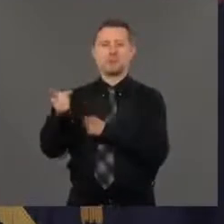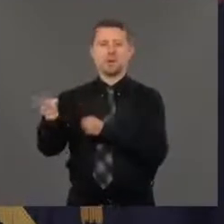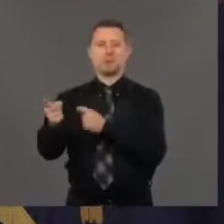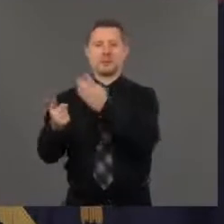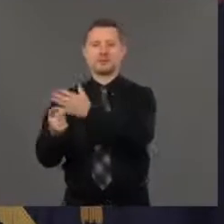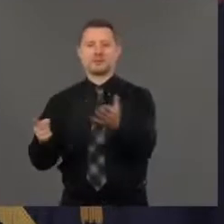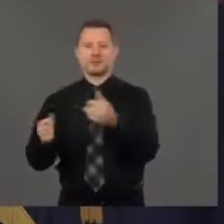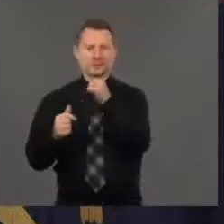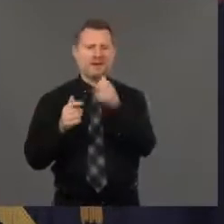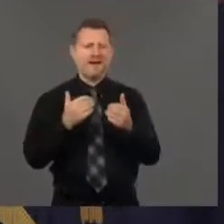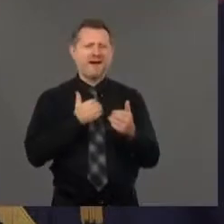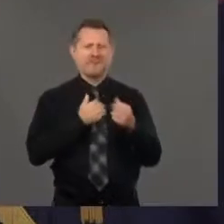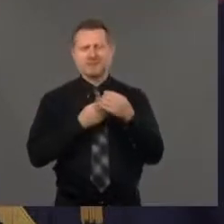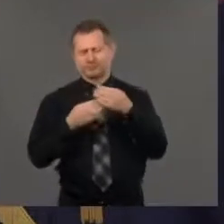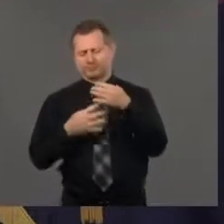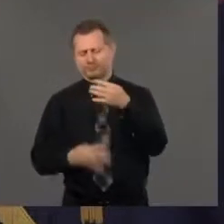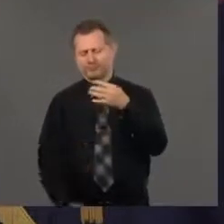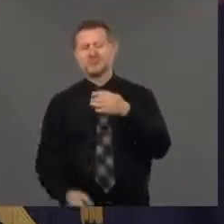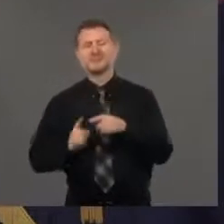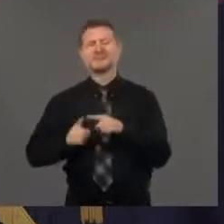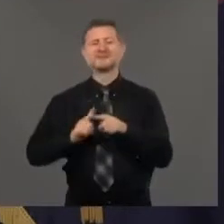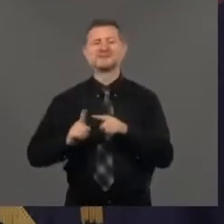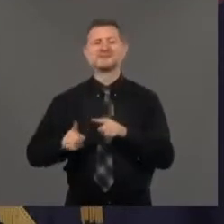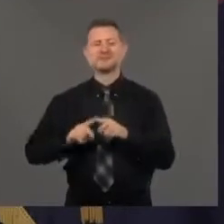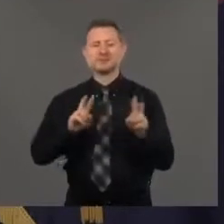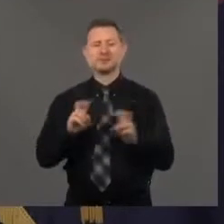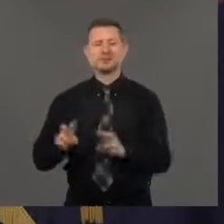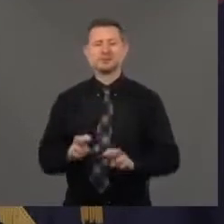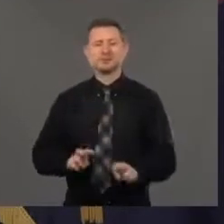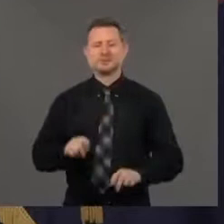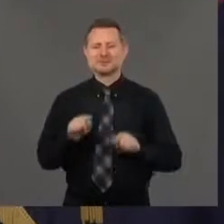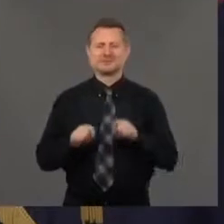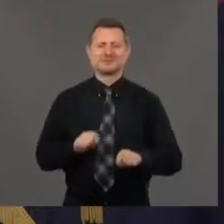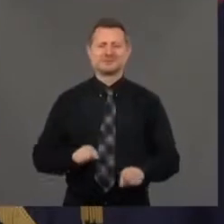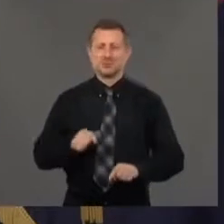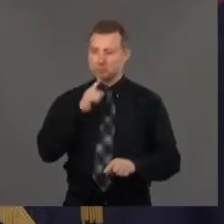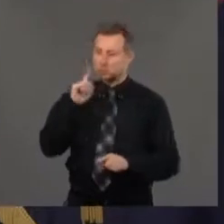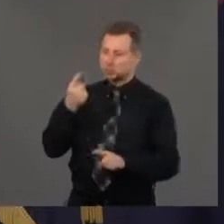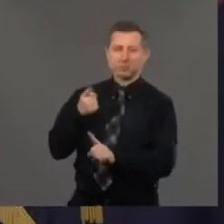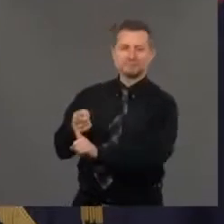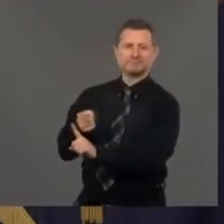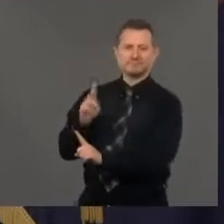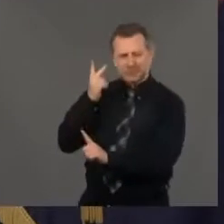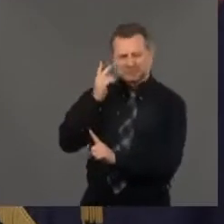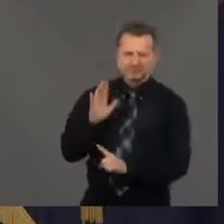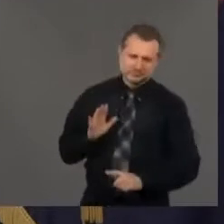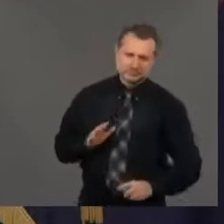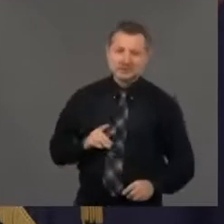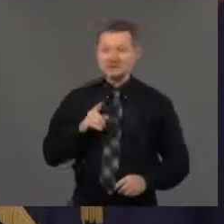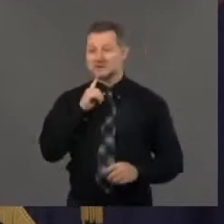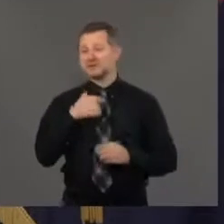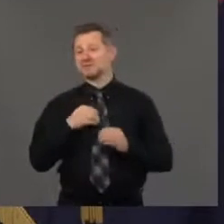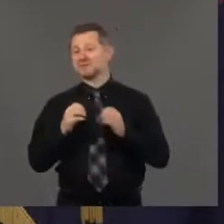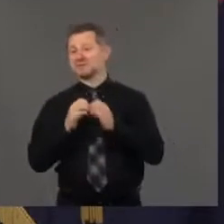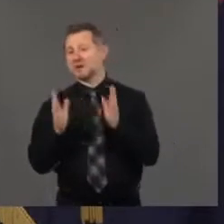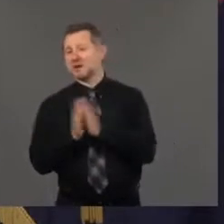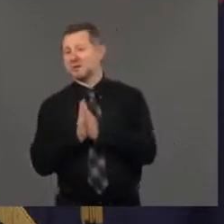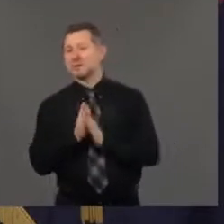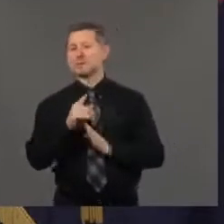factors. But I don't think, you have violent crime, which is murder,